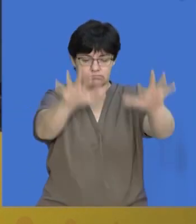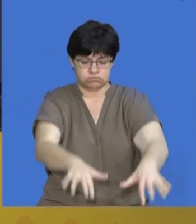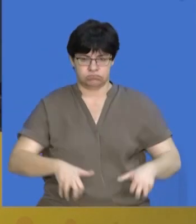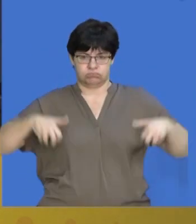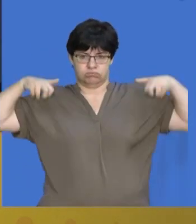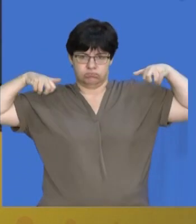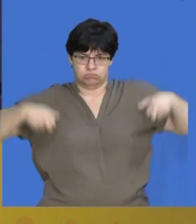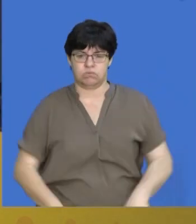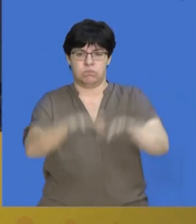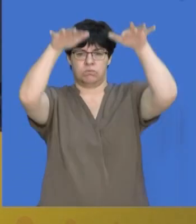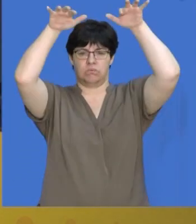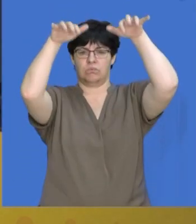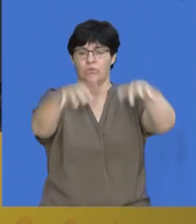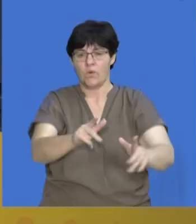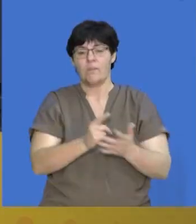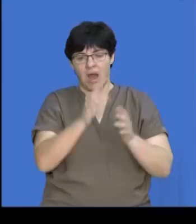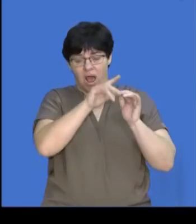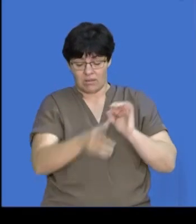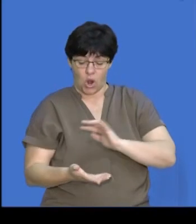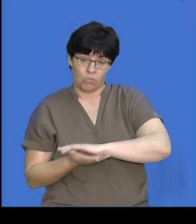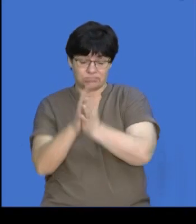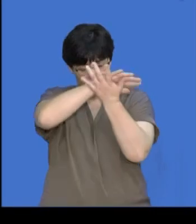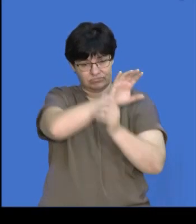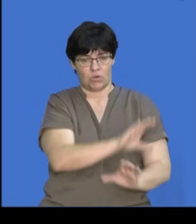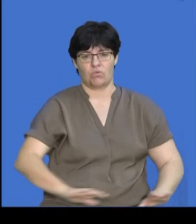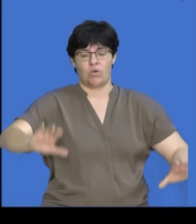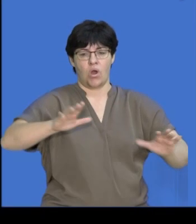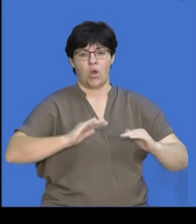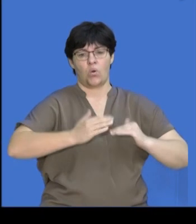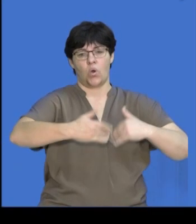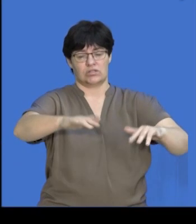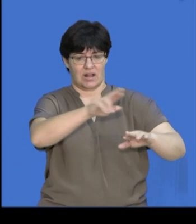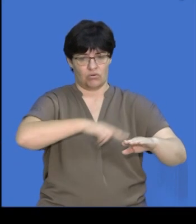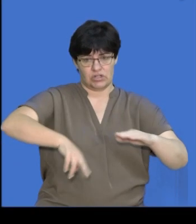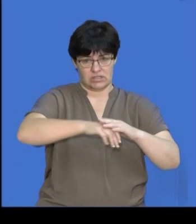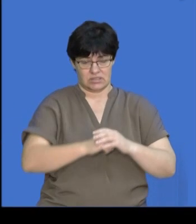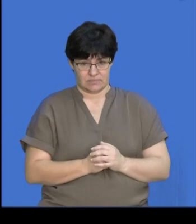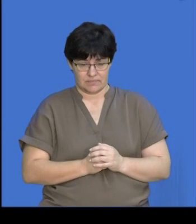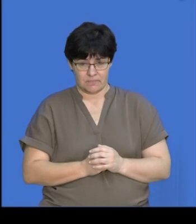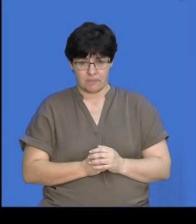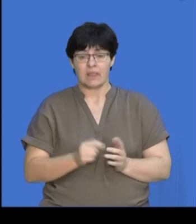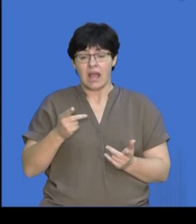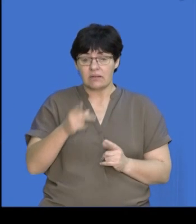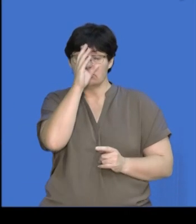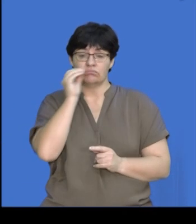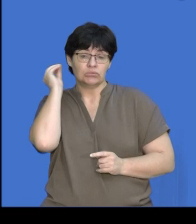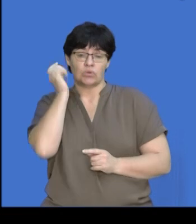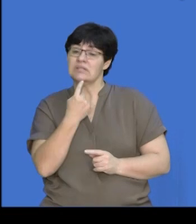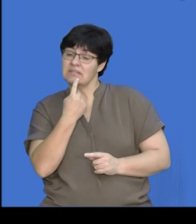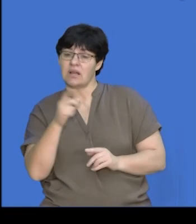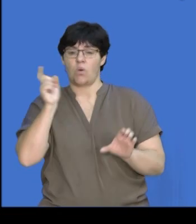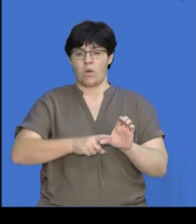and destroy coastal regions. So we refer to them in geography as storm surges, and note how it's